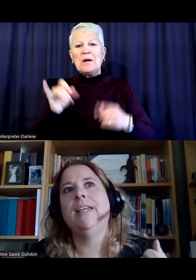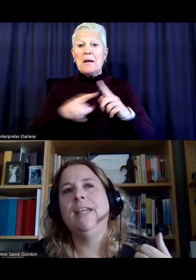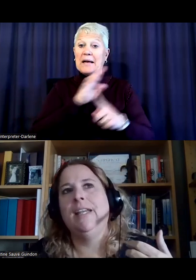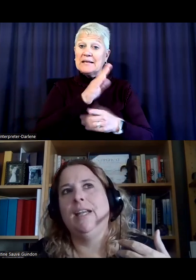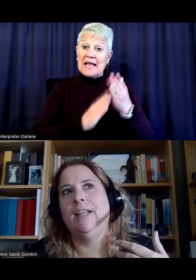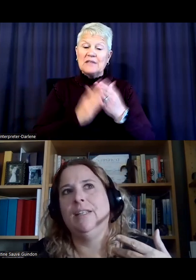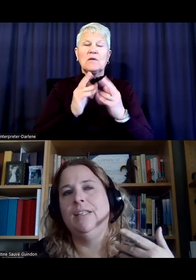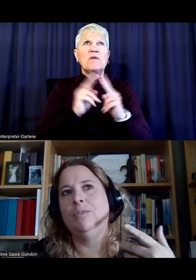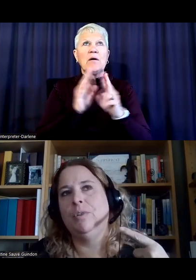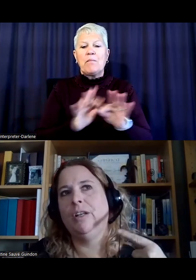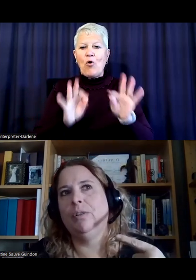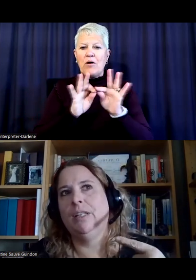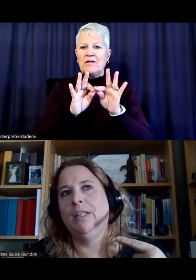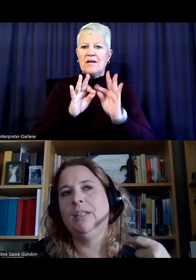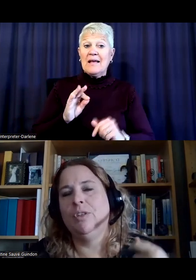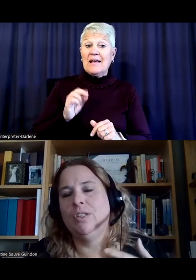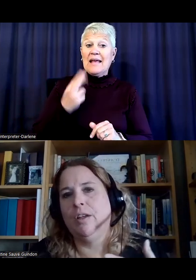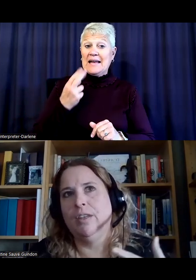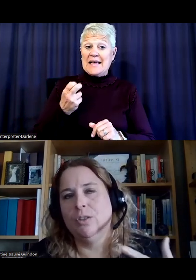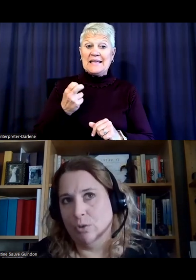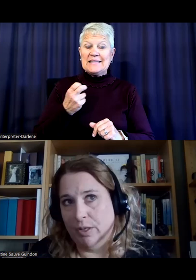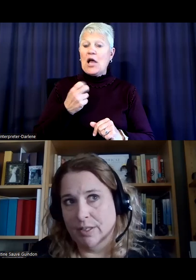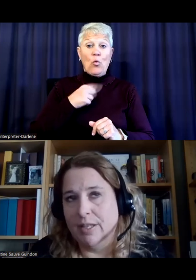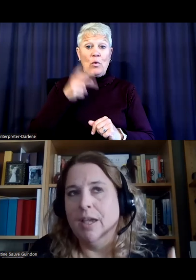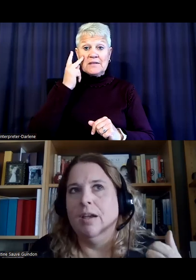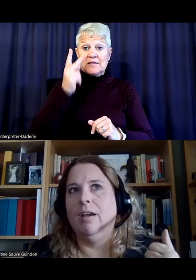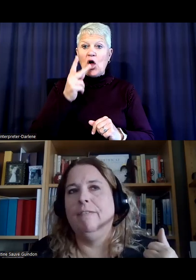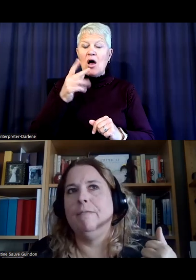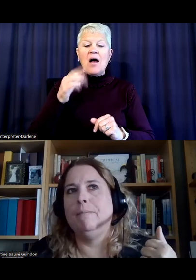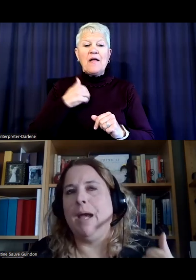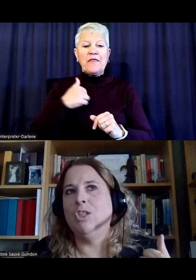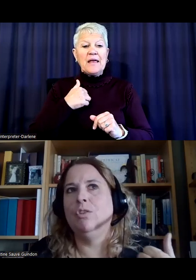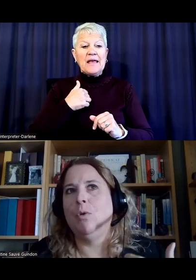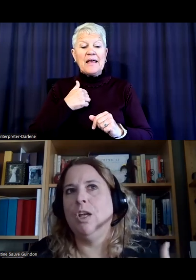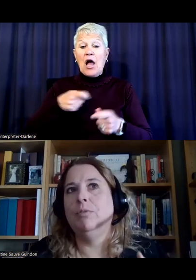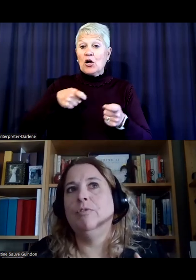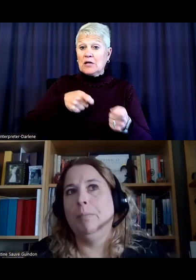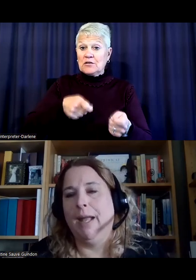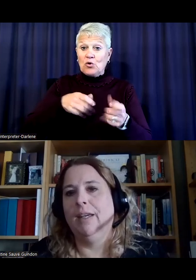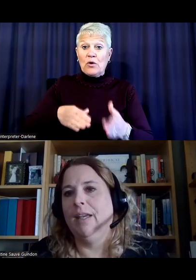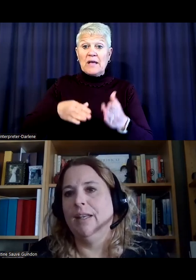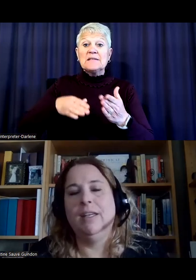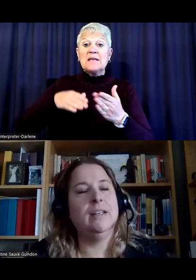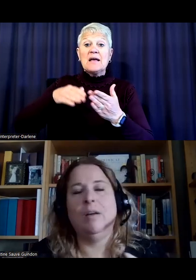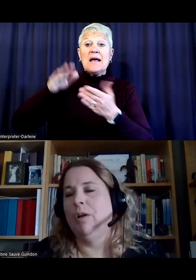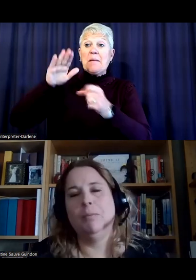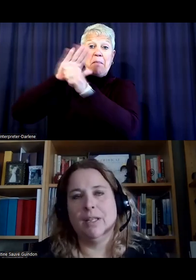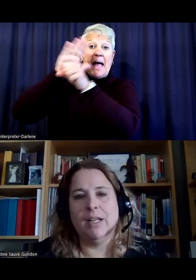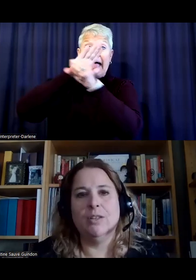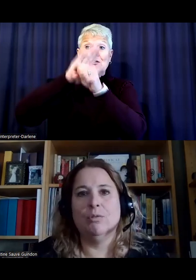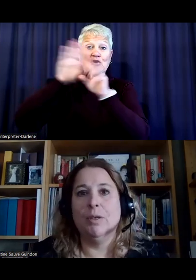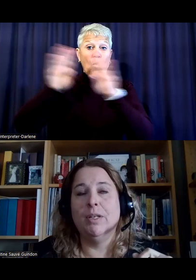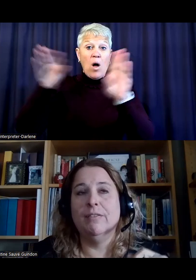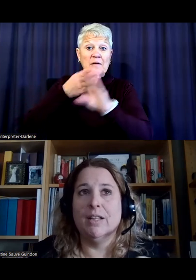important. And he's literally, we saw the custodians patching the walls before painting, and he did not want to be